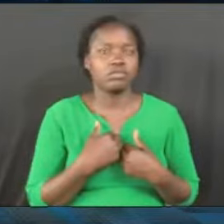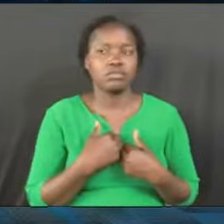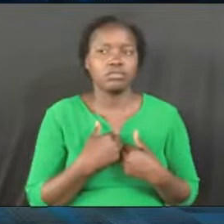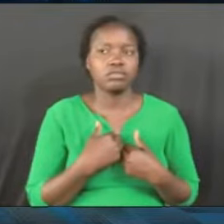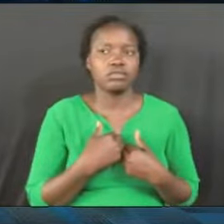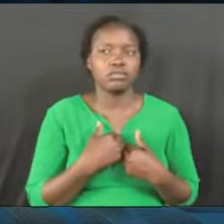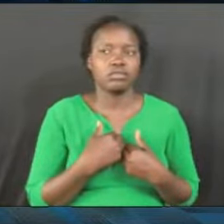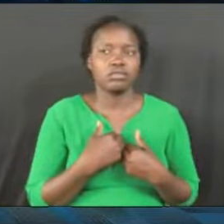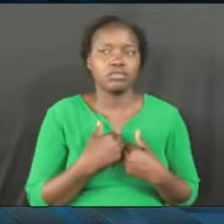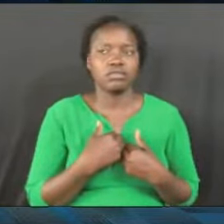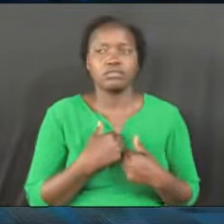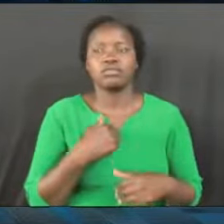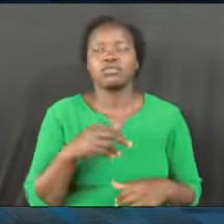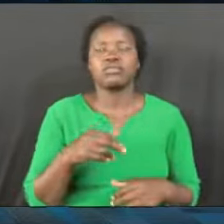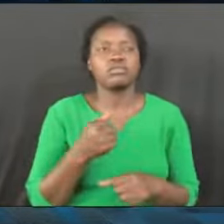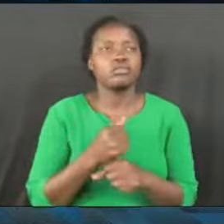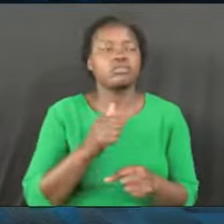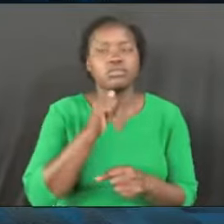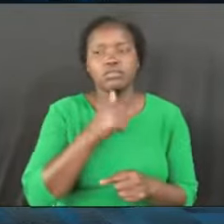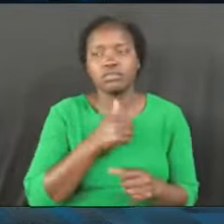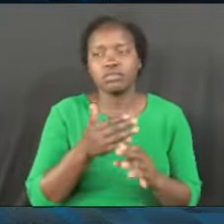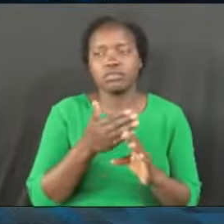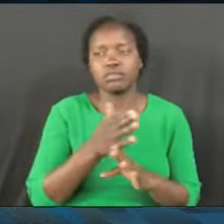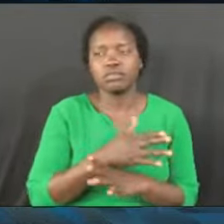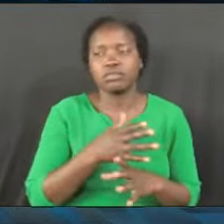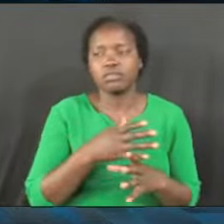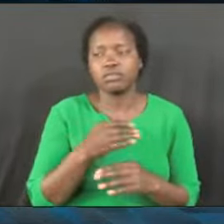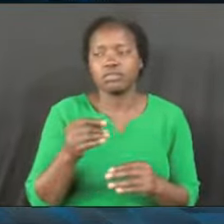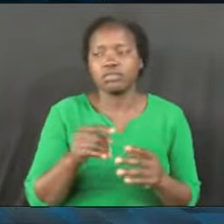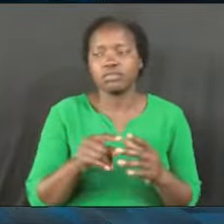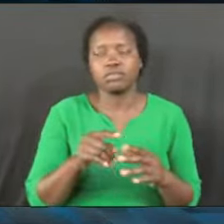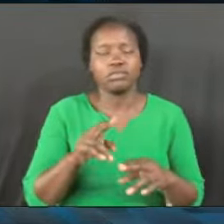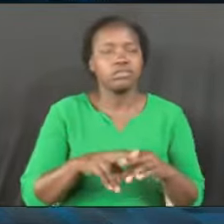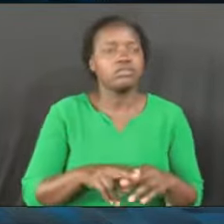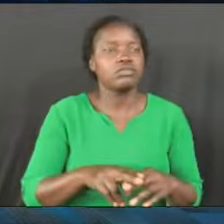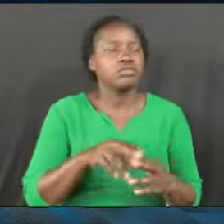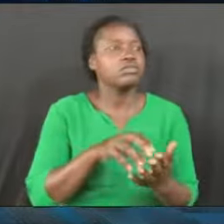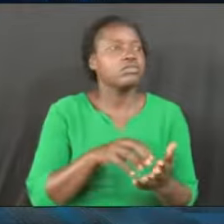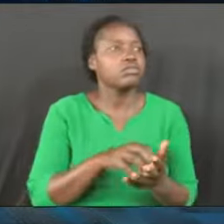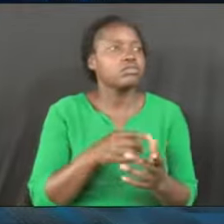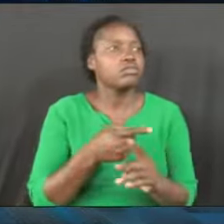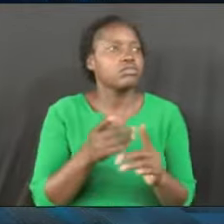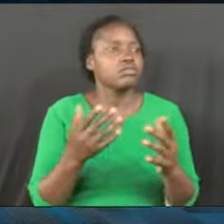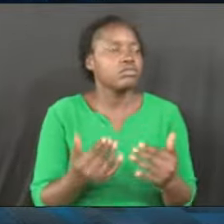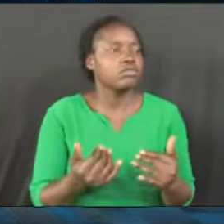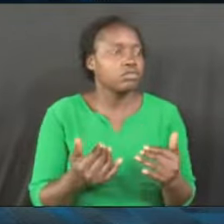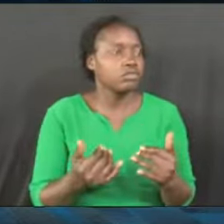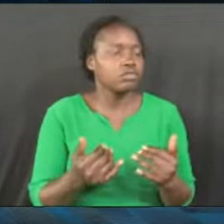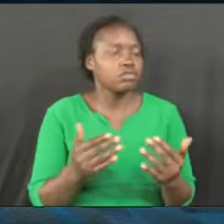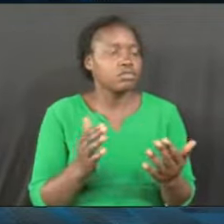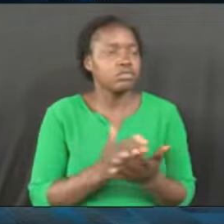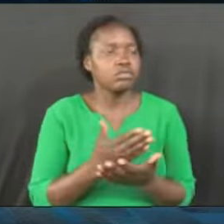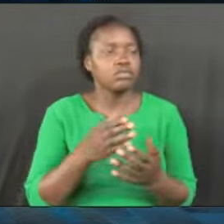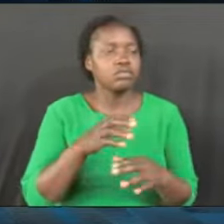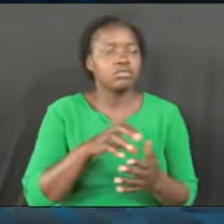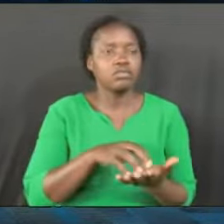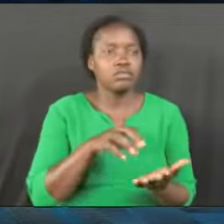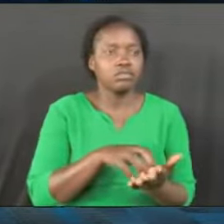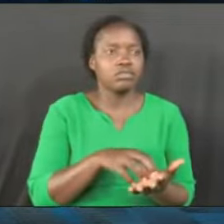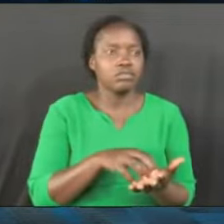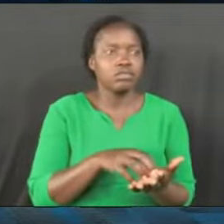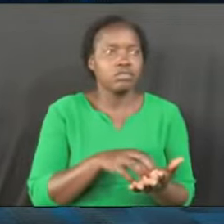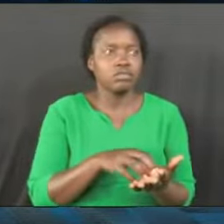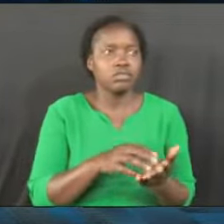who were nice before they got to a certain position, but now they're in a certain position, they